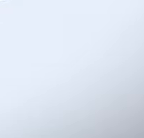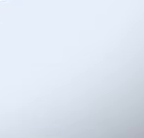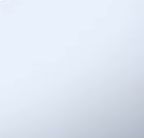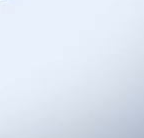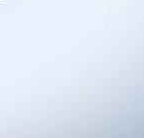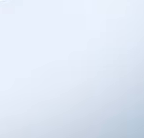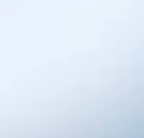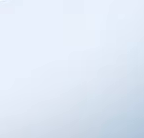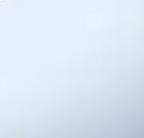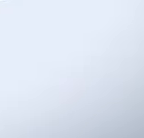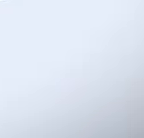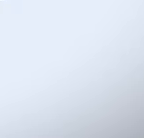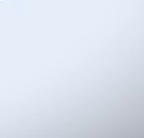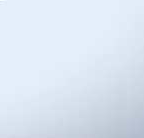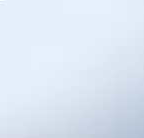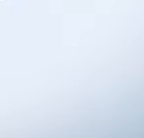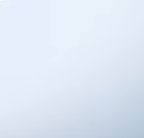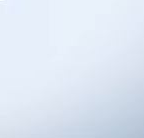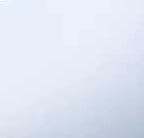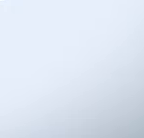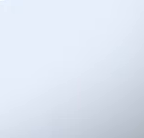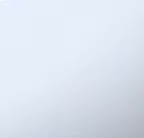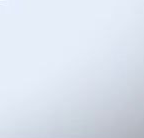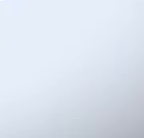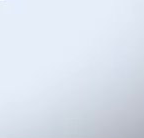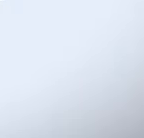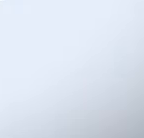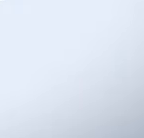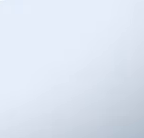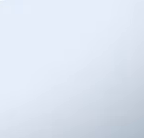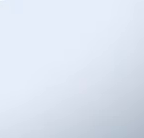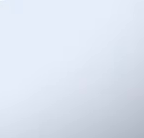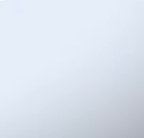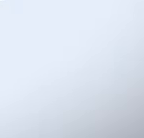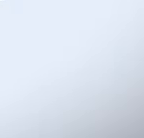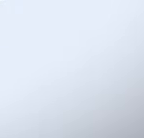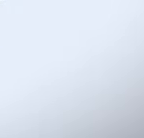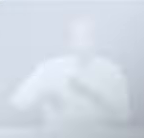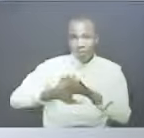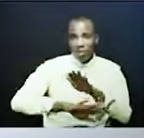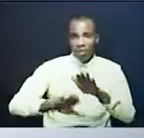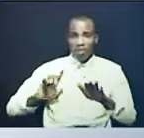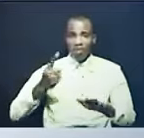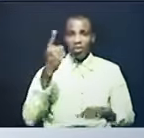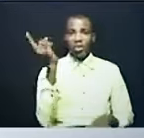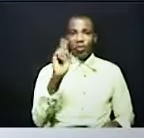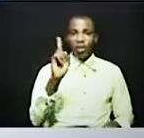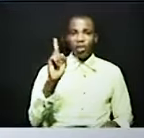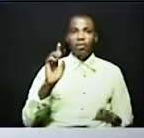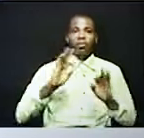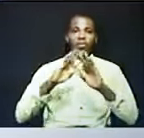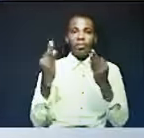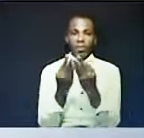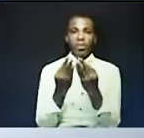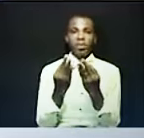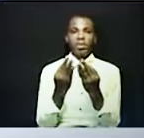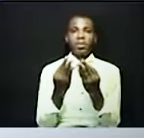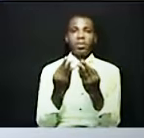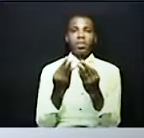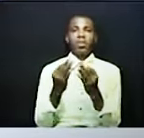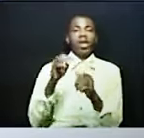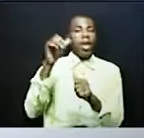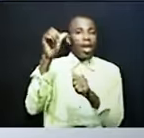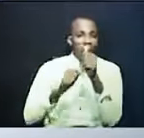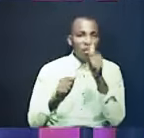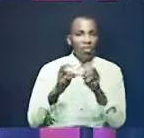It is the bottom support of the society. Now, so if you want to